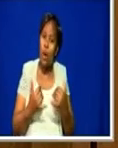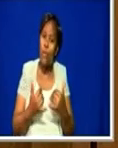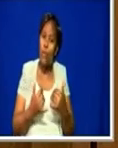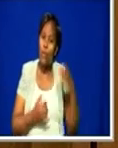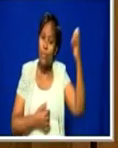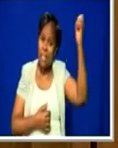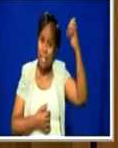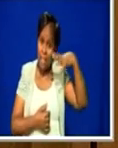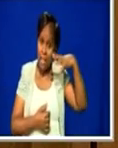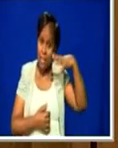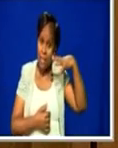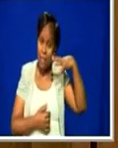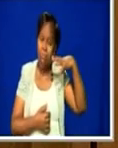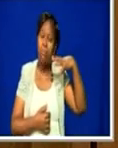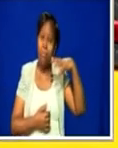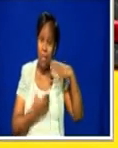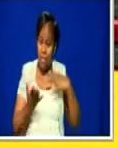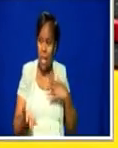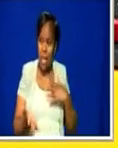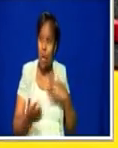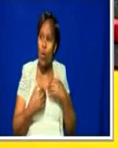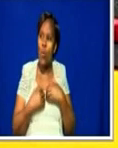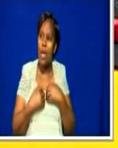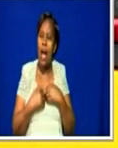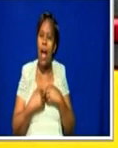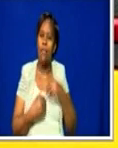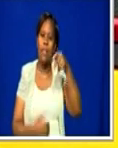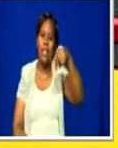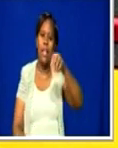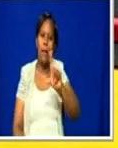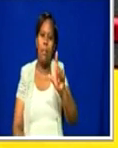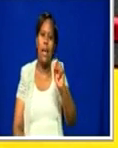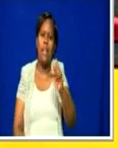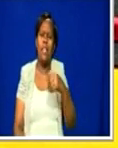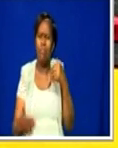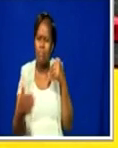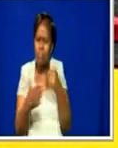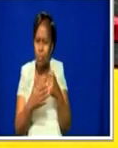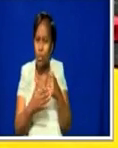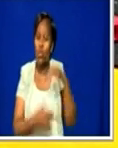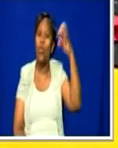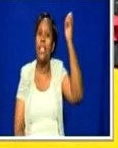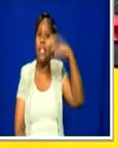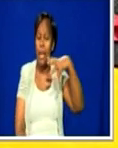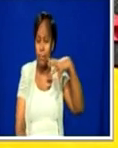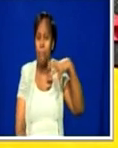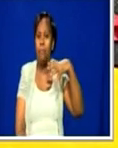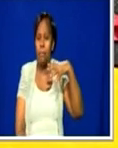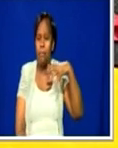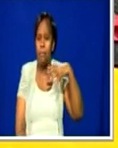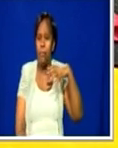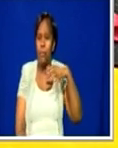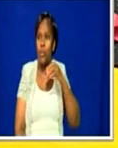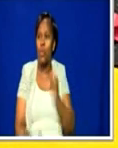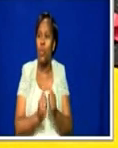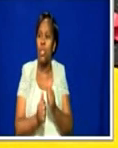our star, which is the sun, we have the planet that is closest to the sun. The sun. You know, which is you